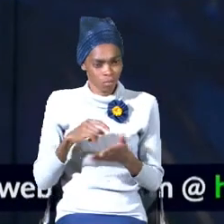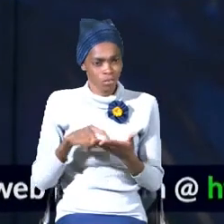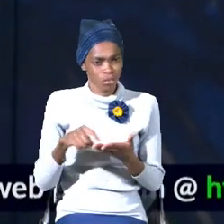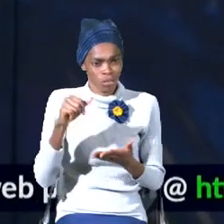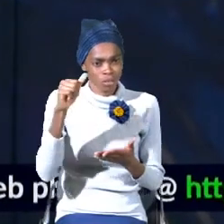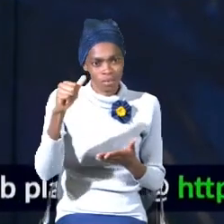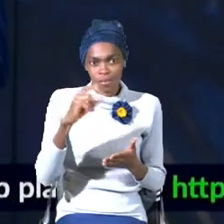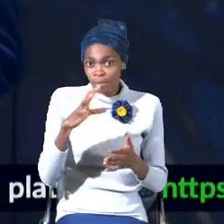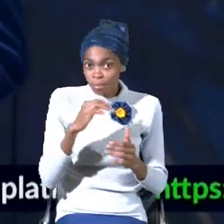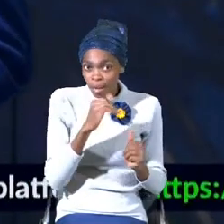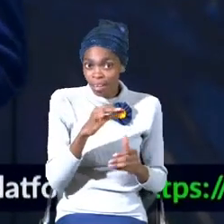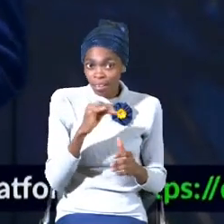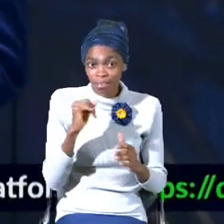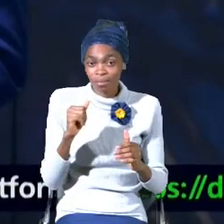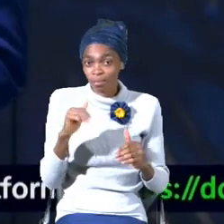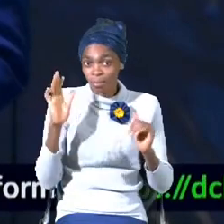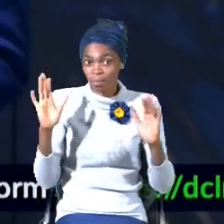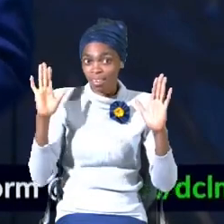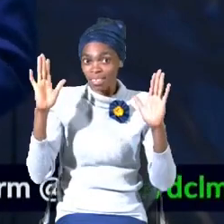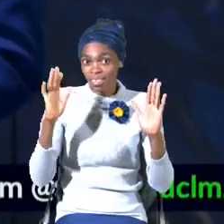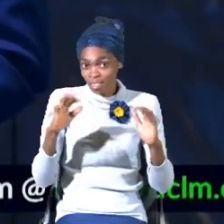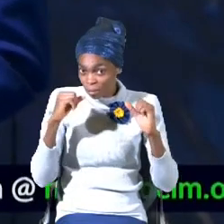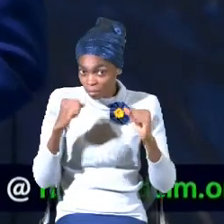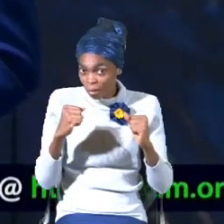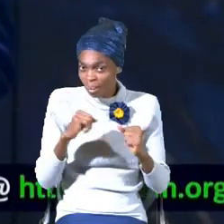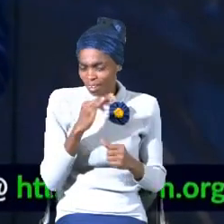there. The power is there.